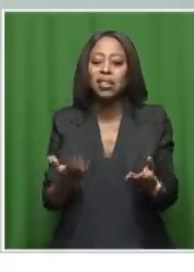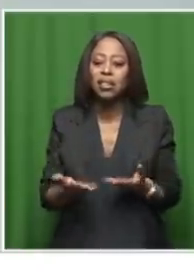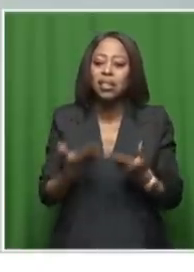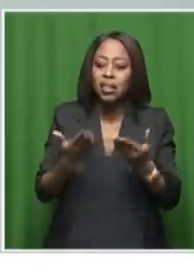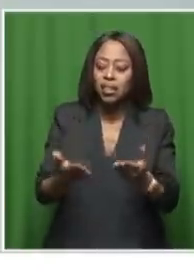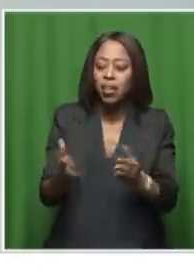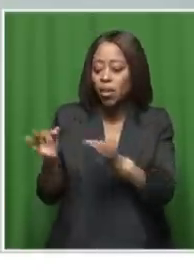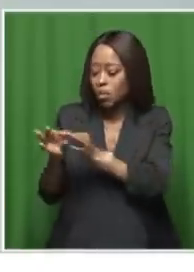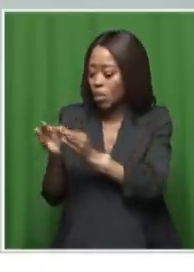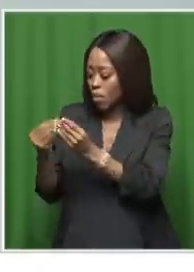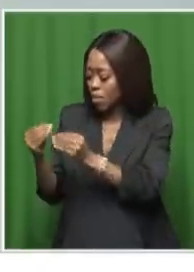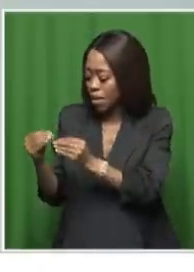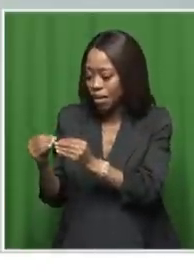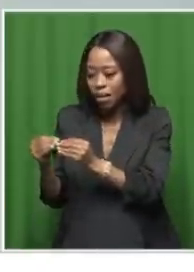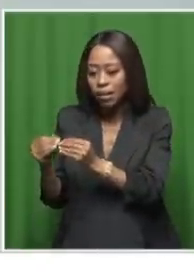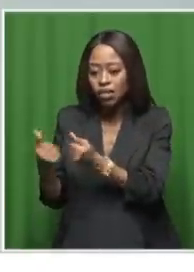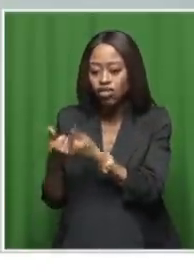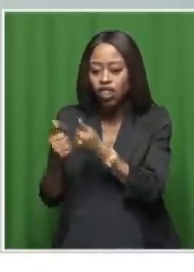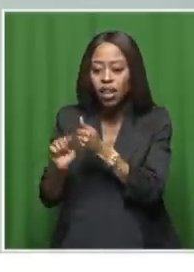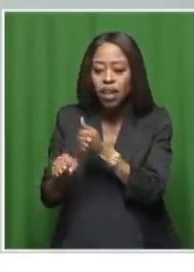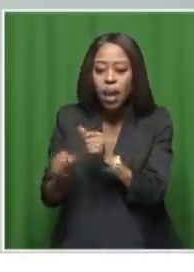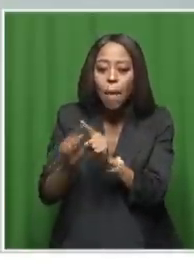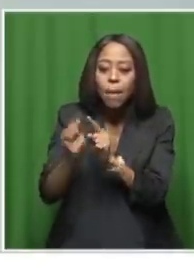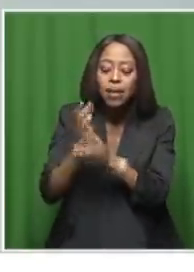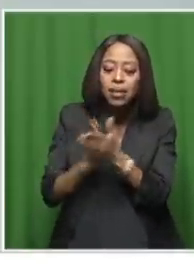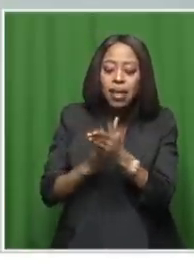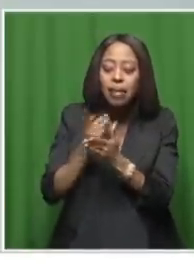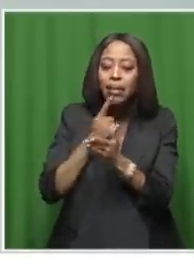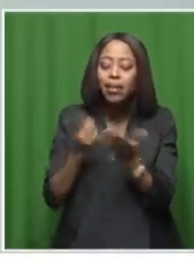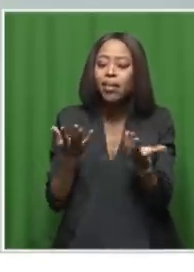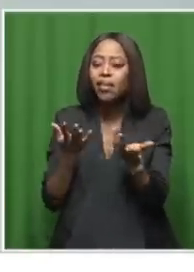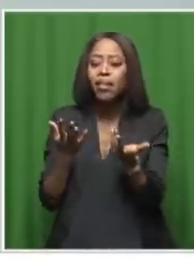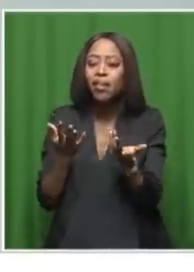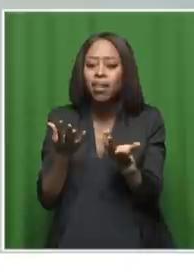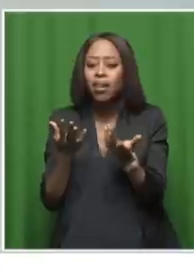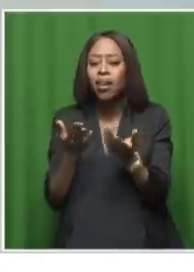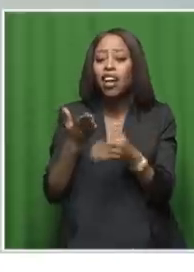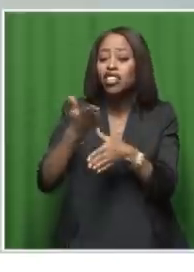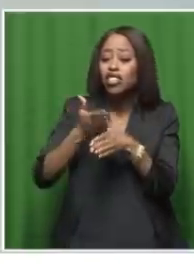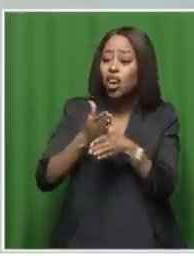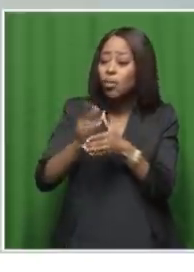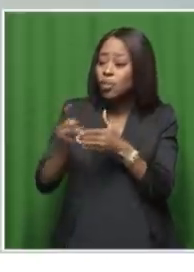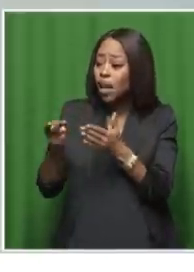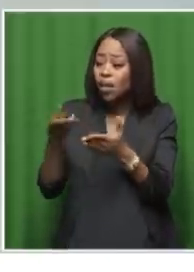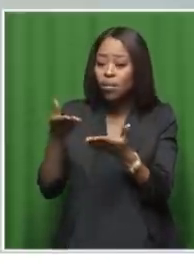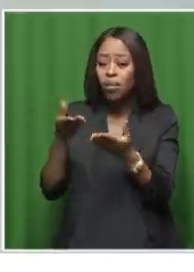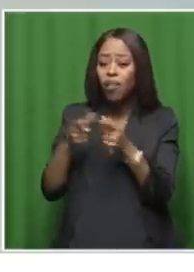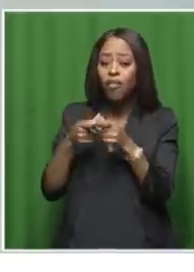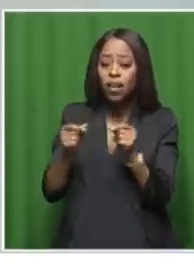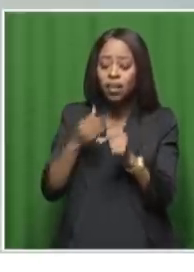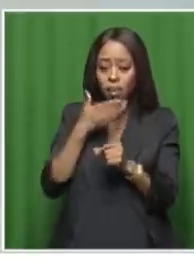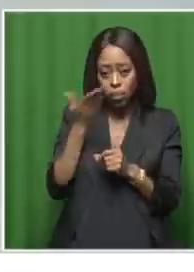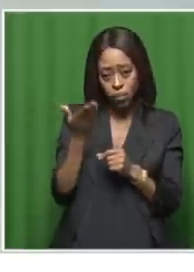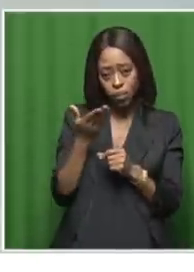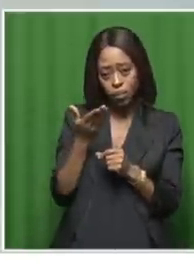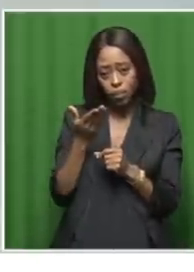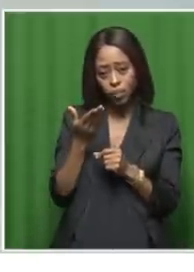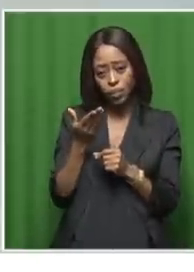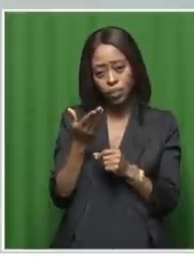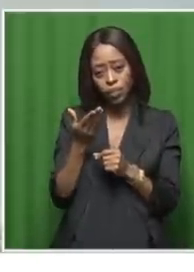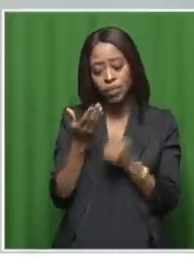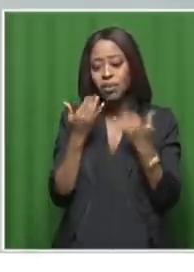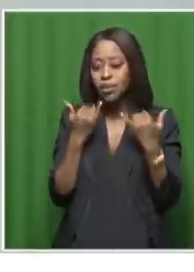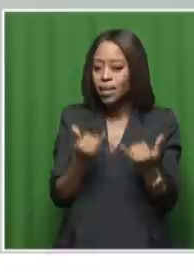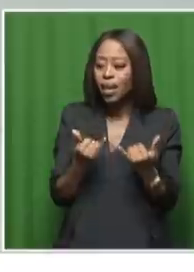service by small businesses, but others are complaining about the fact that other jobs are not even completed. And again, we do not